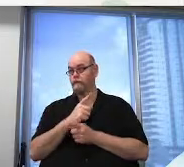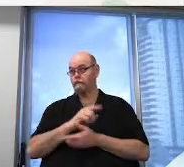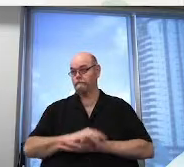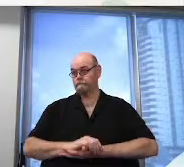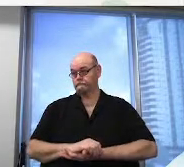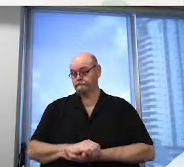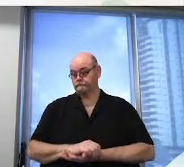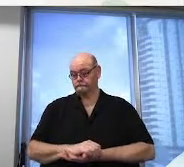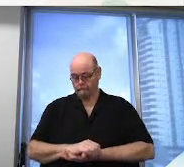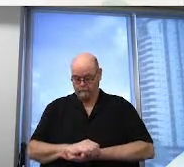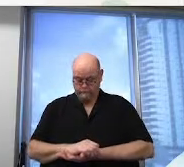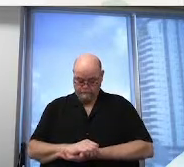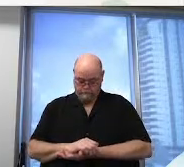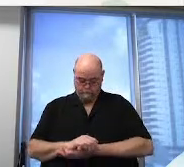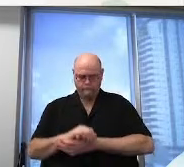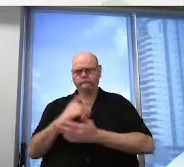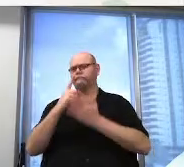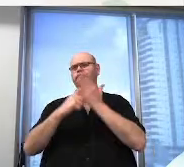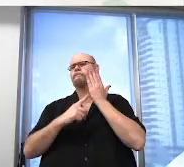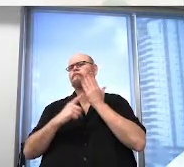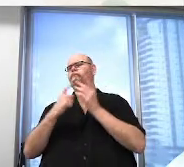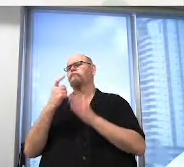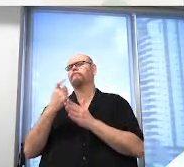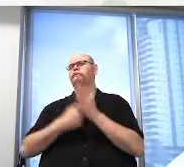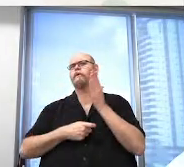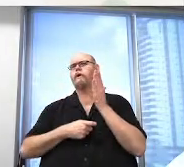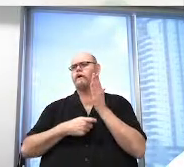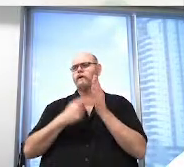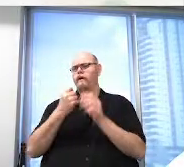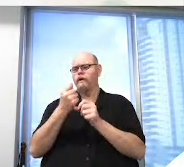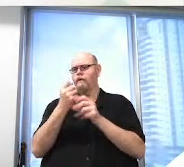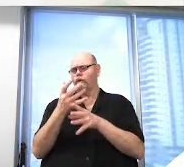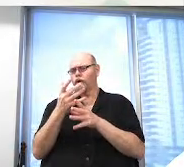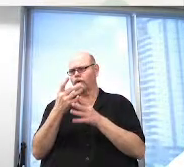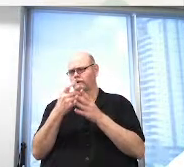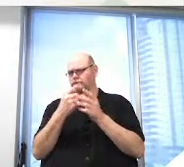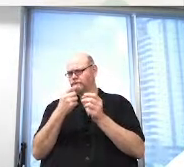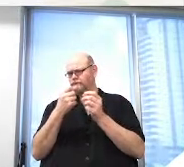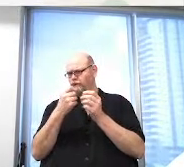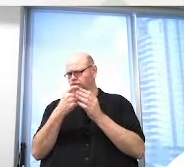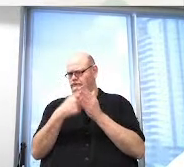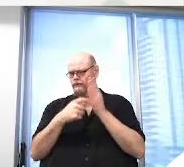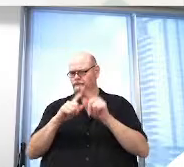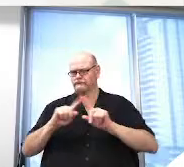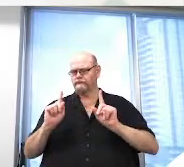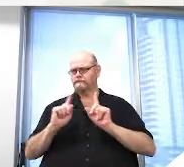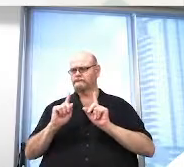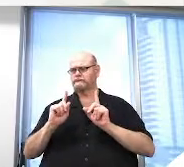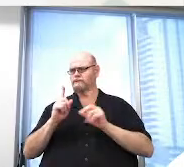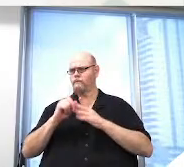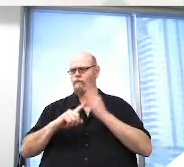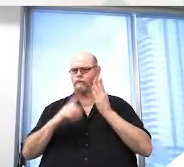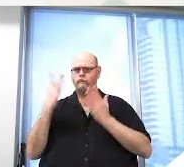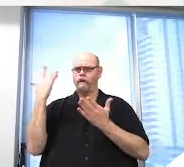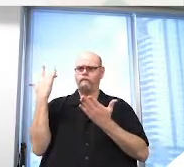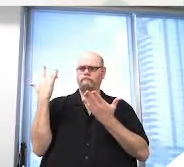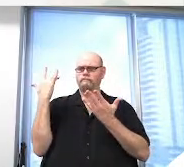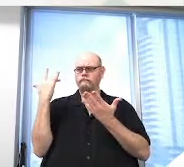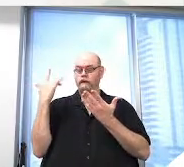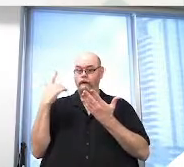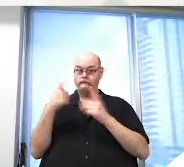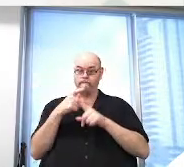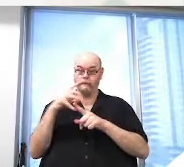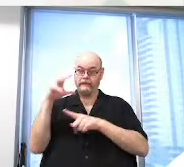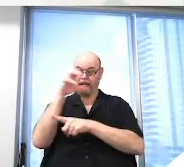Correct. What are the major cost drivers that are responsible for the differences in the estimates? Or